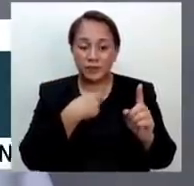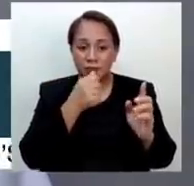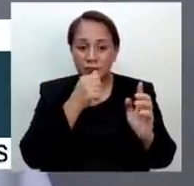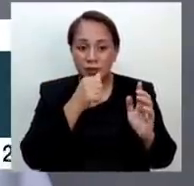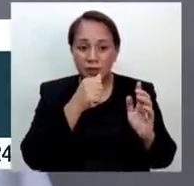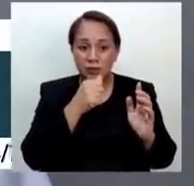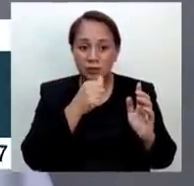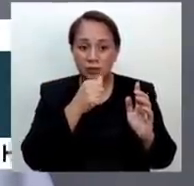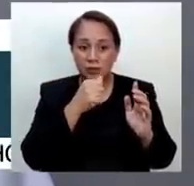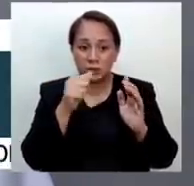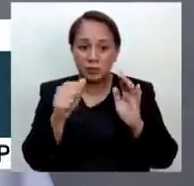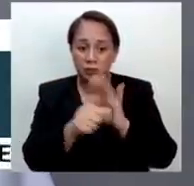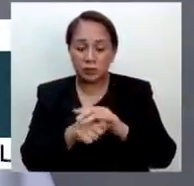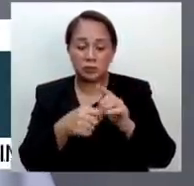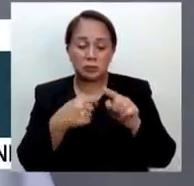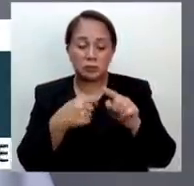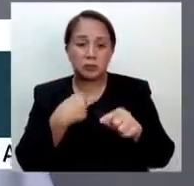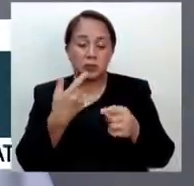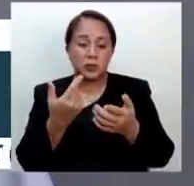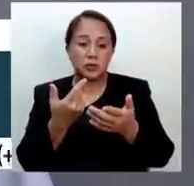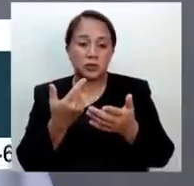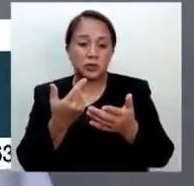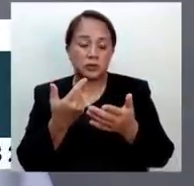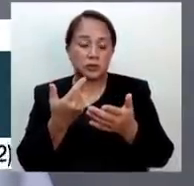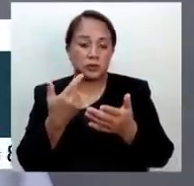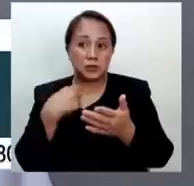Secretary Aguirre again.